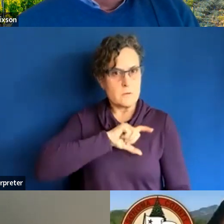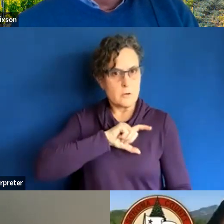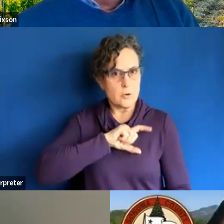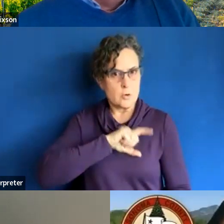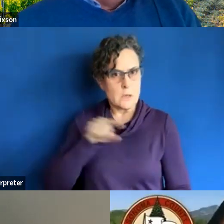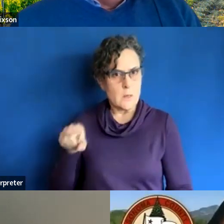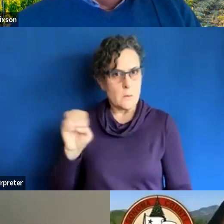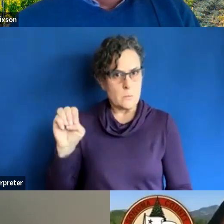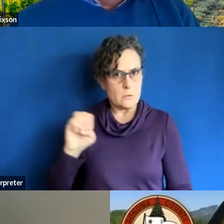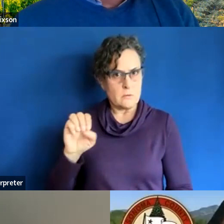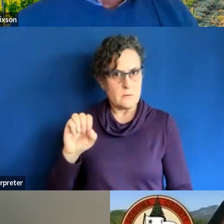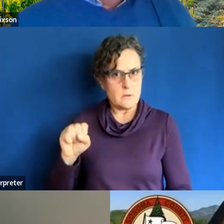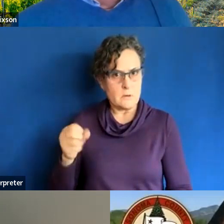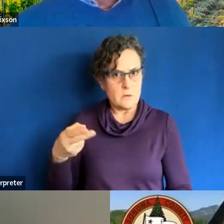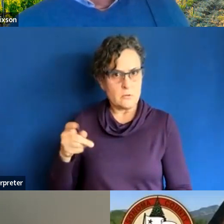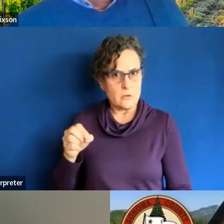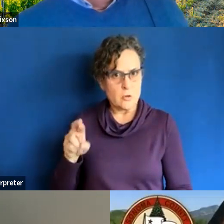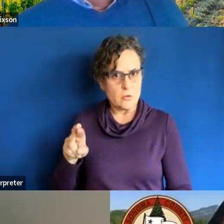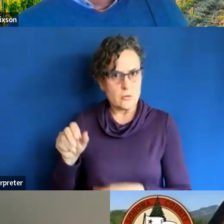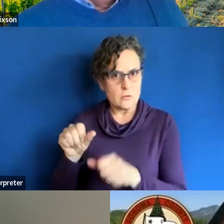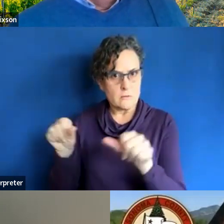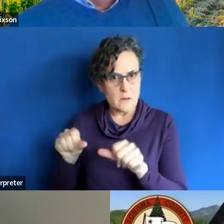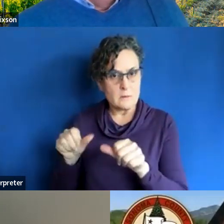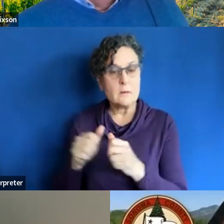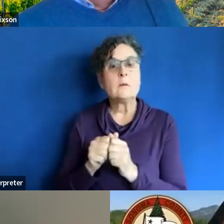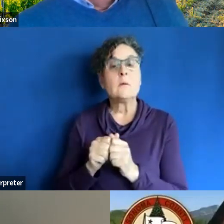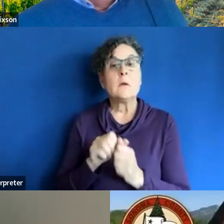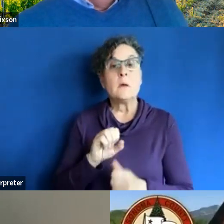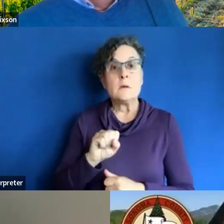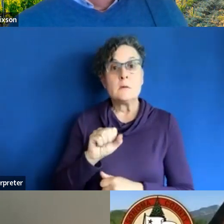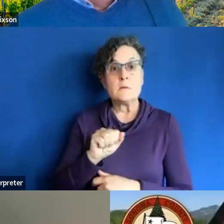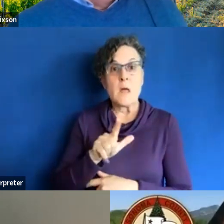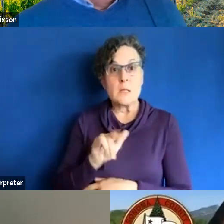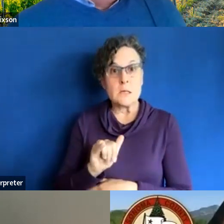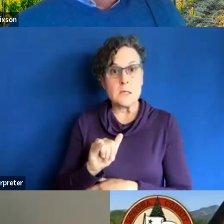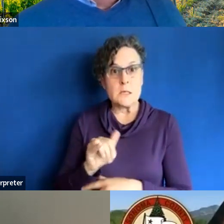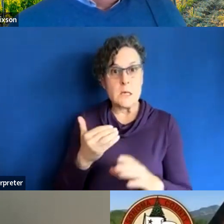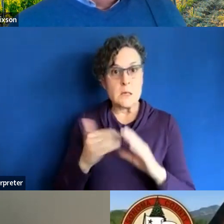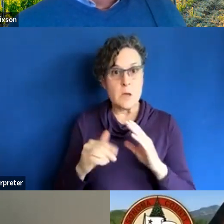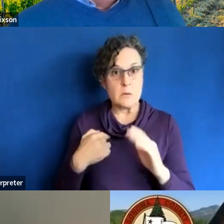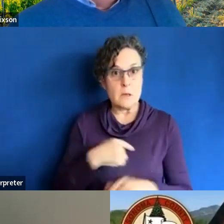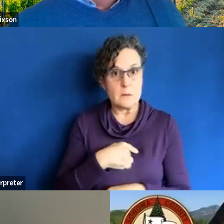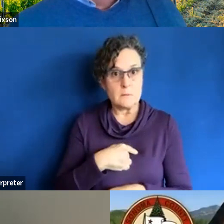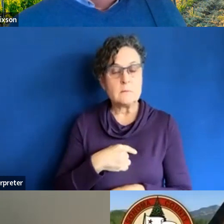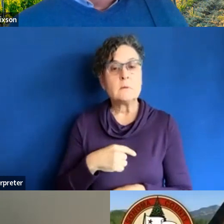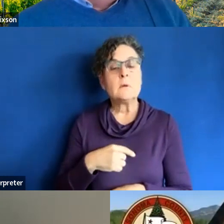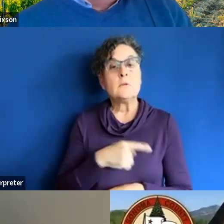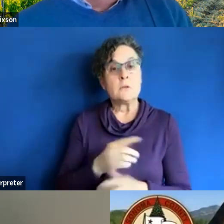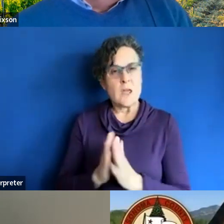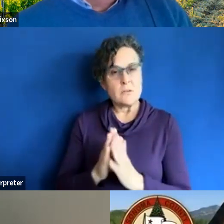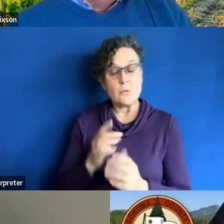site itself. Let me start with a question from Sally from one of our emailed questions. She asks, you say